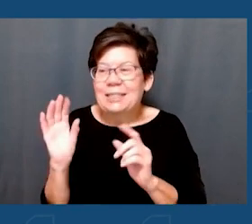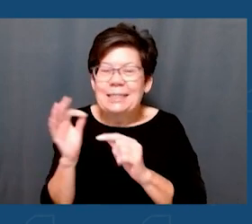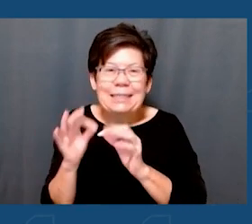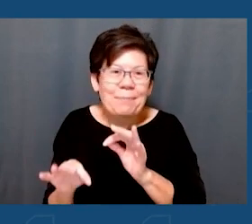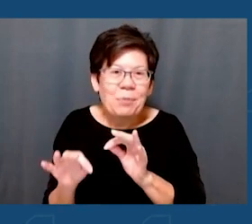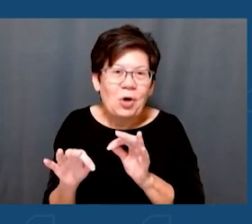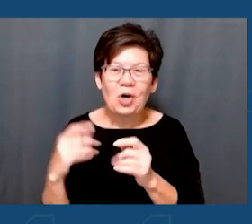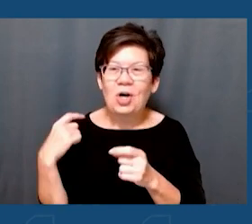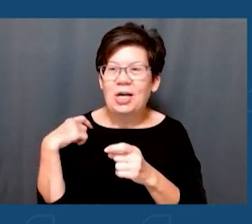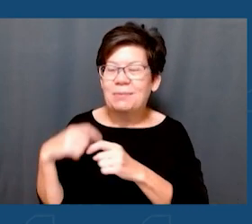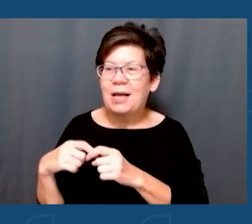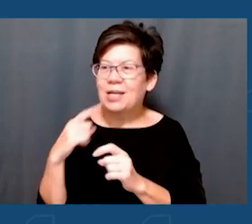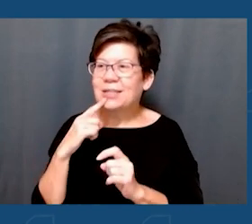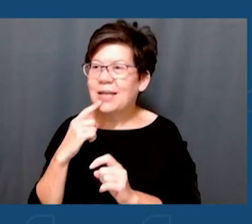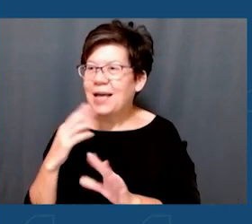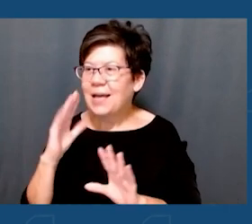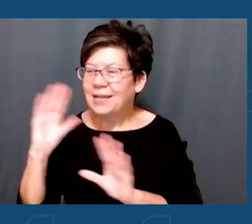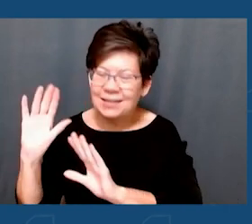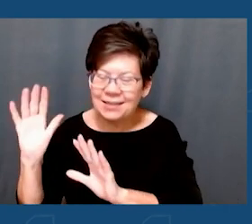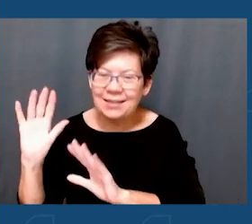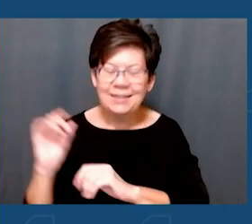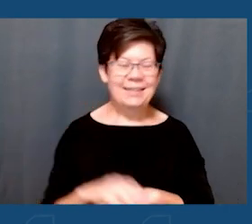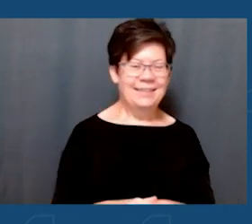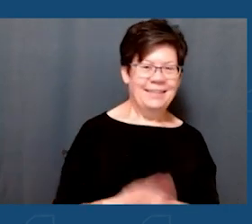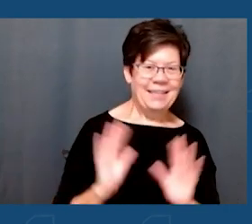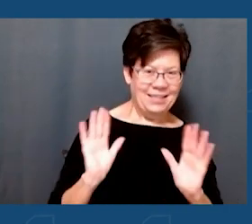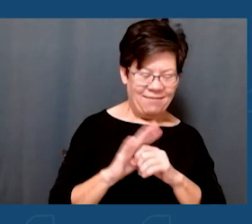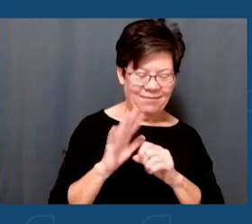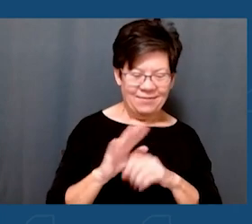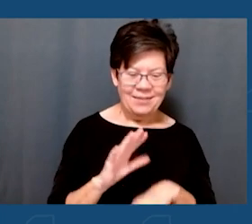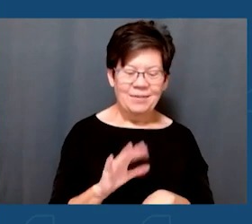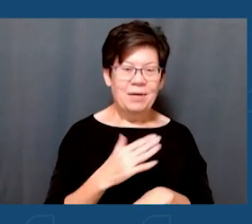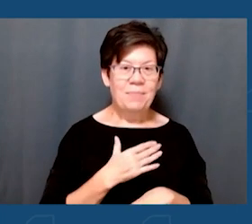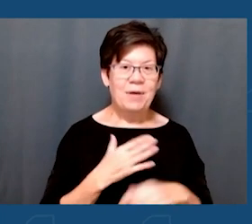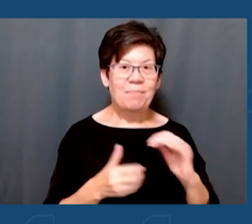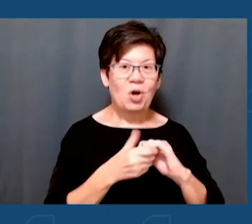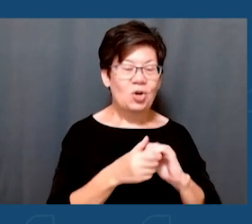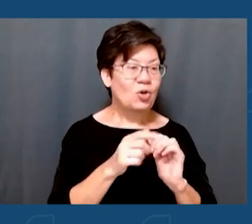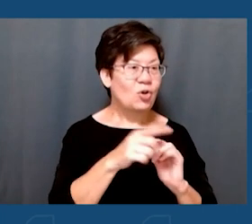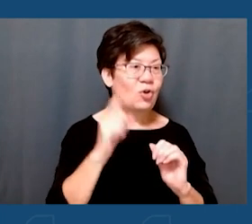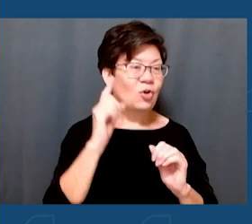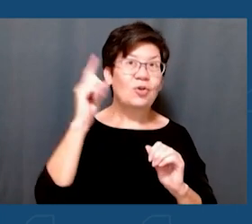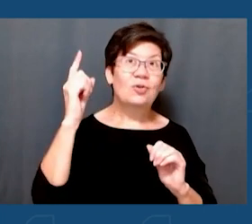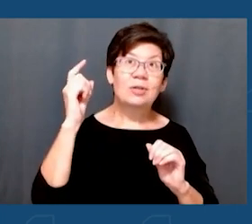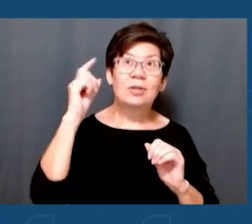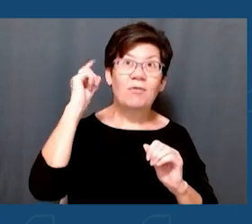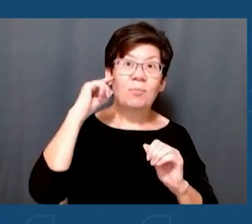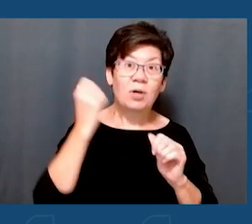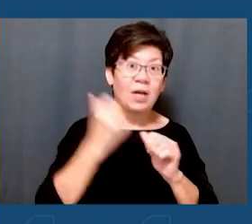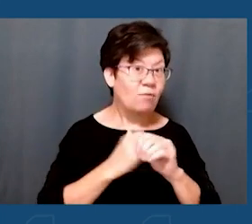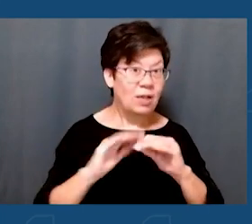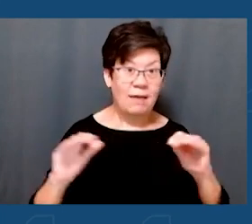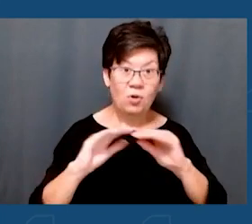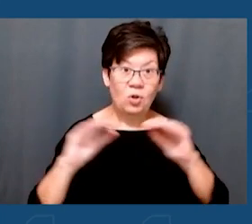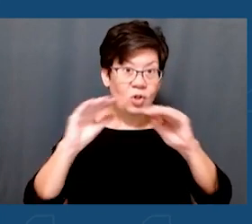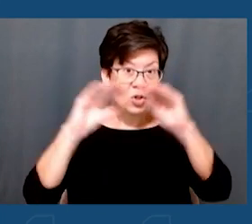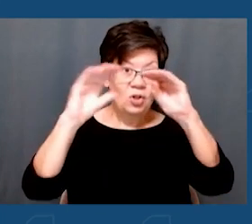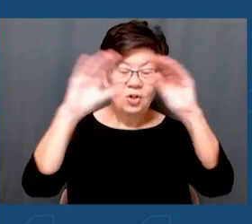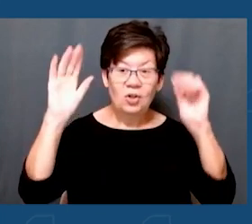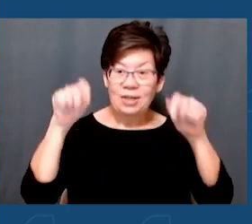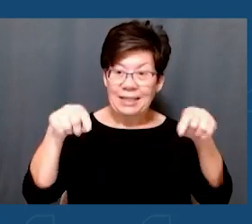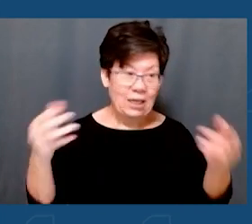wonderful to be here today with all my partners in government from every level of government that are